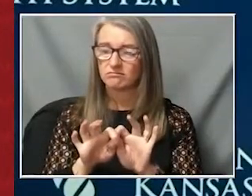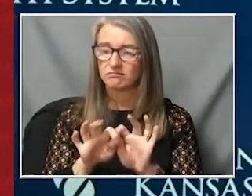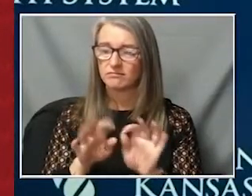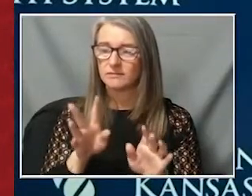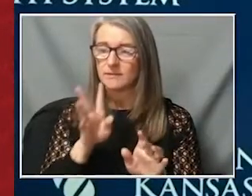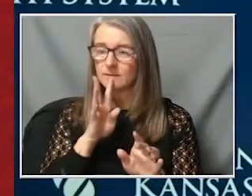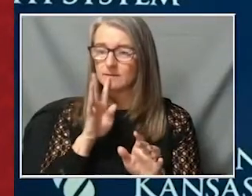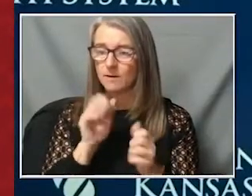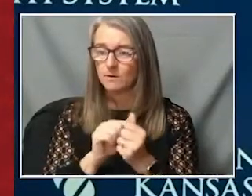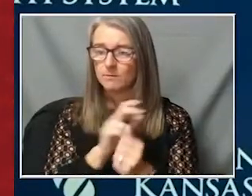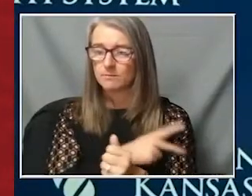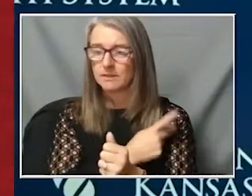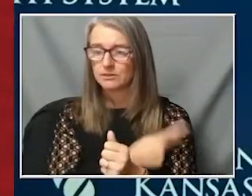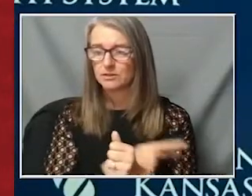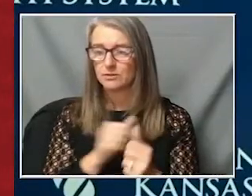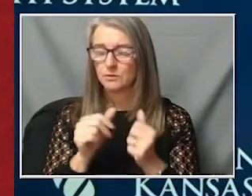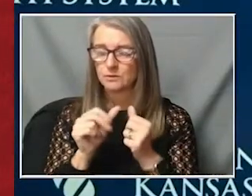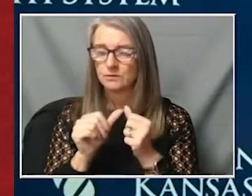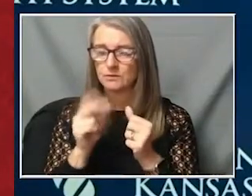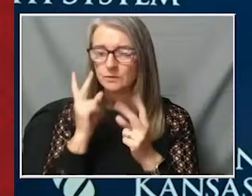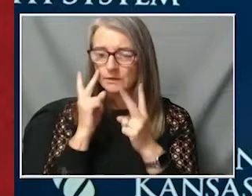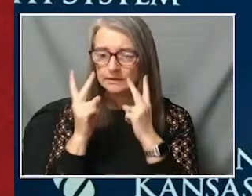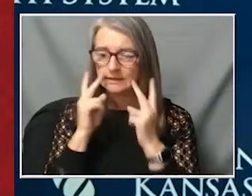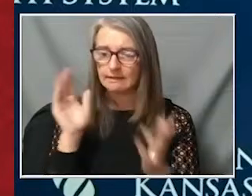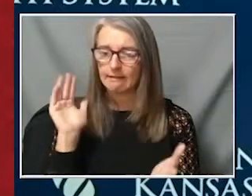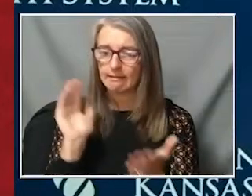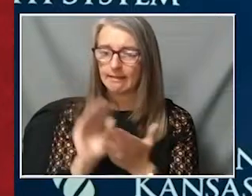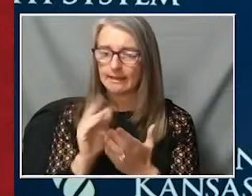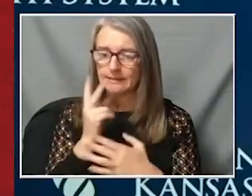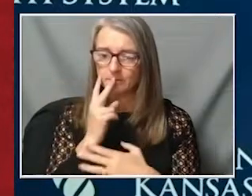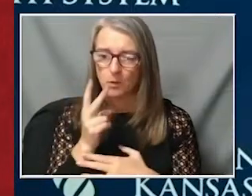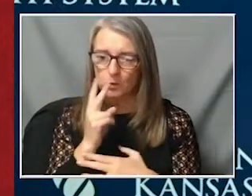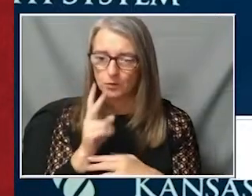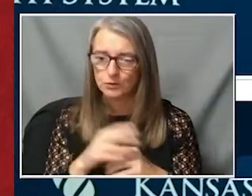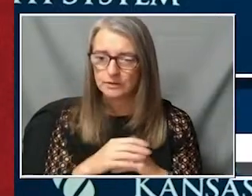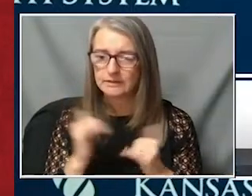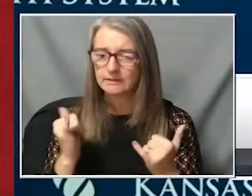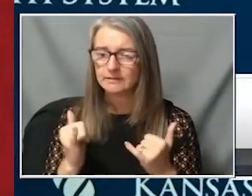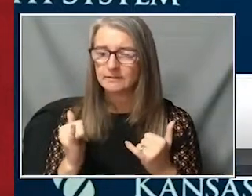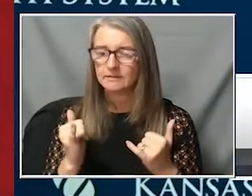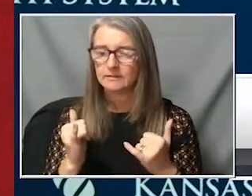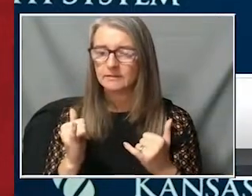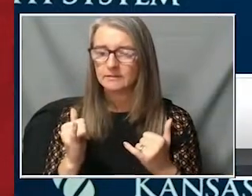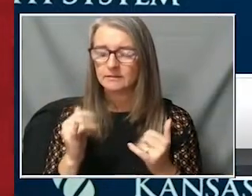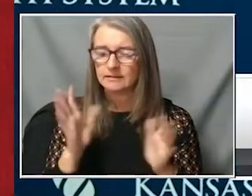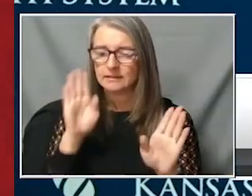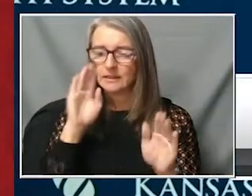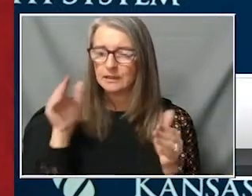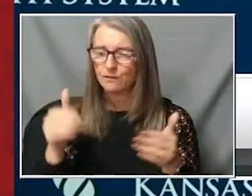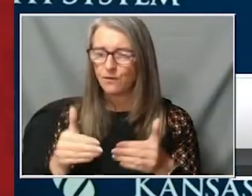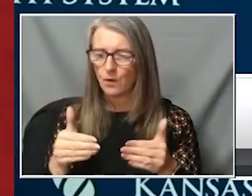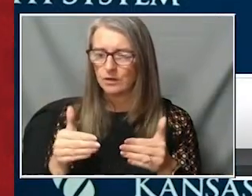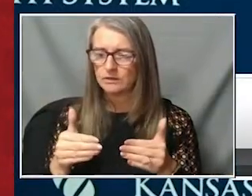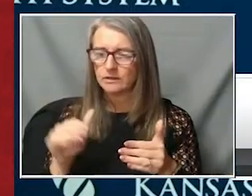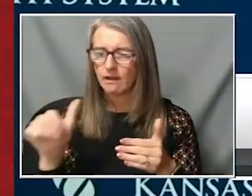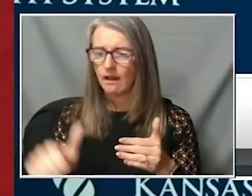patients is, as we're seeing less smokers out there, now we need to focus on those other causes. And this is